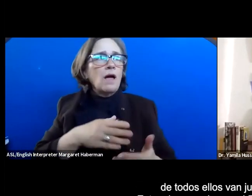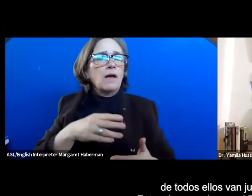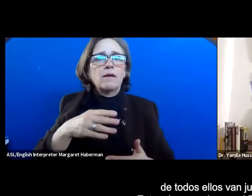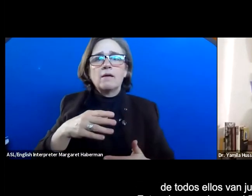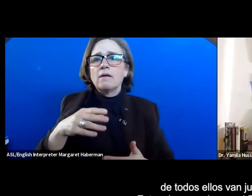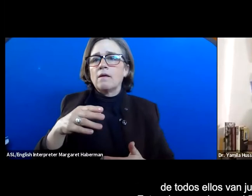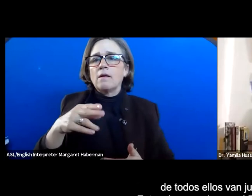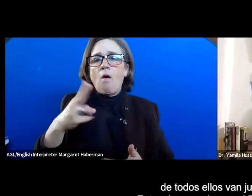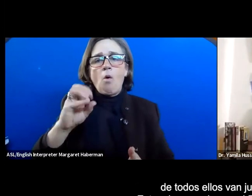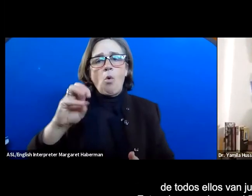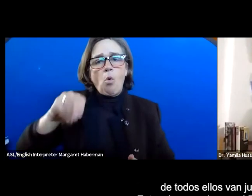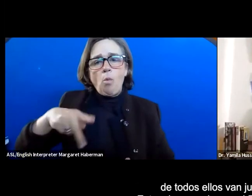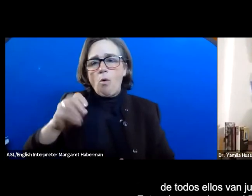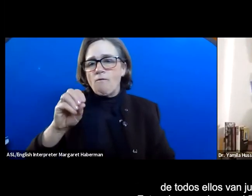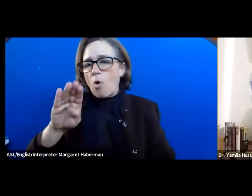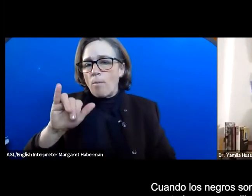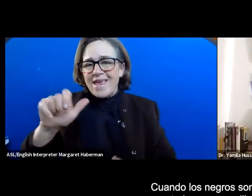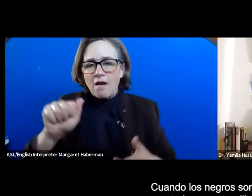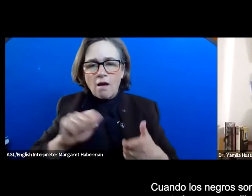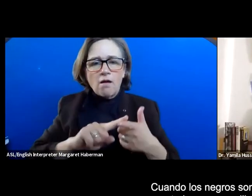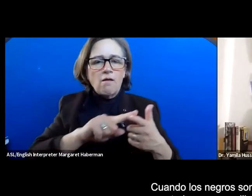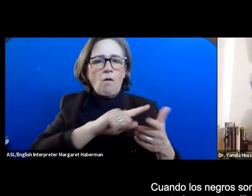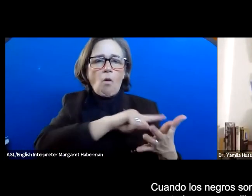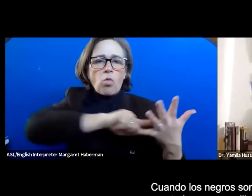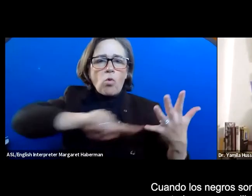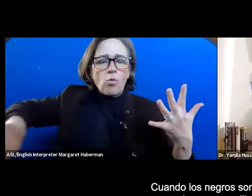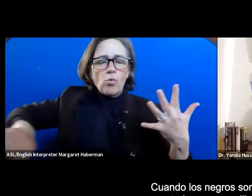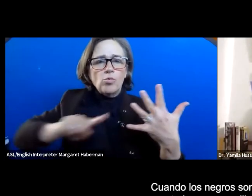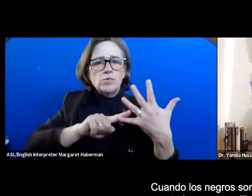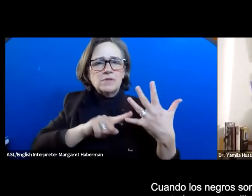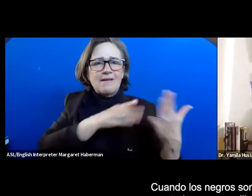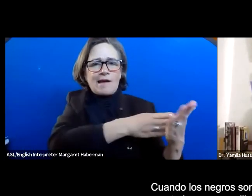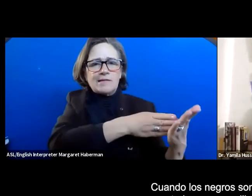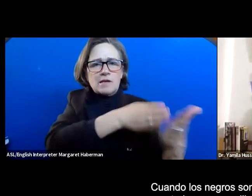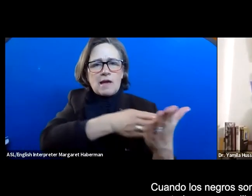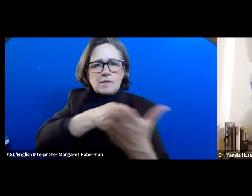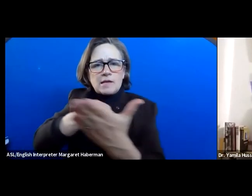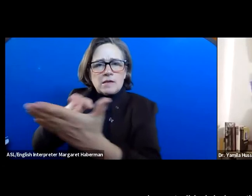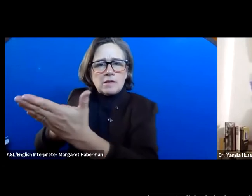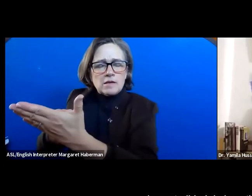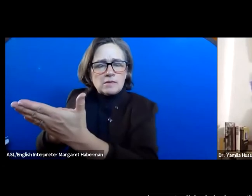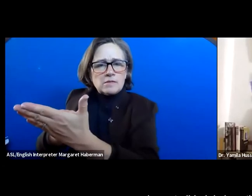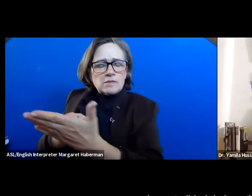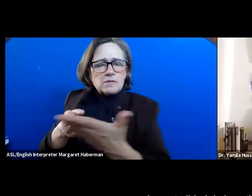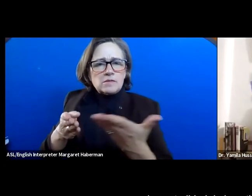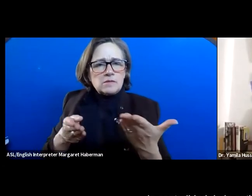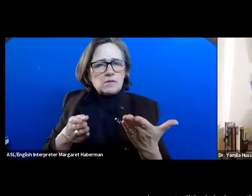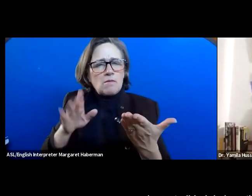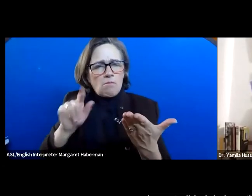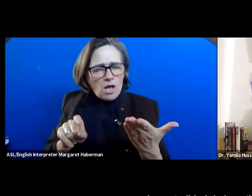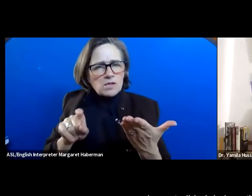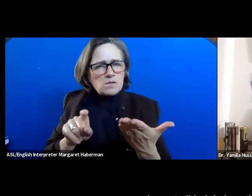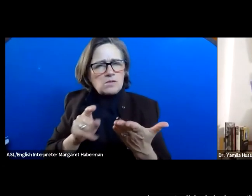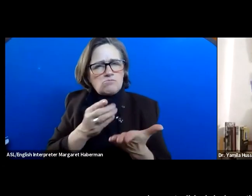do agree with Dr. Dransby. When Black people are free, we will all be free. The